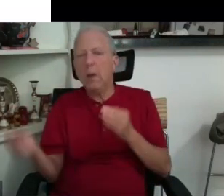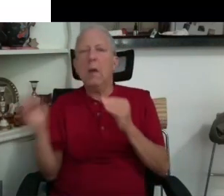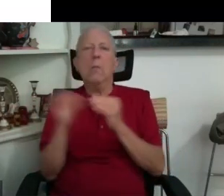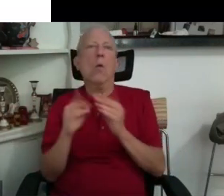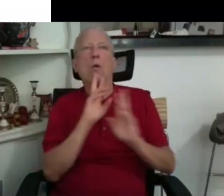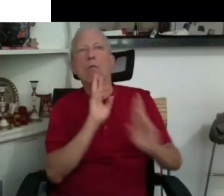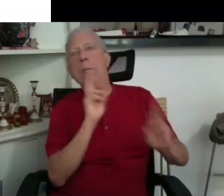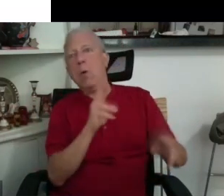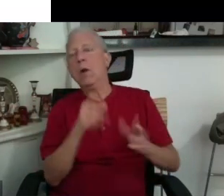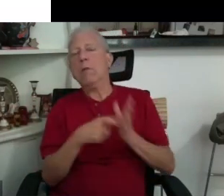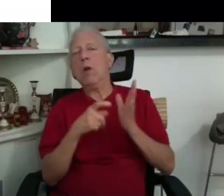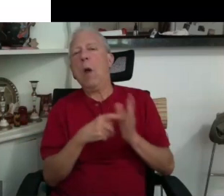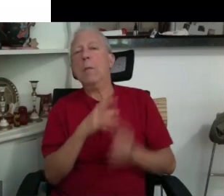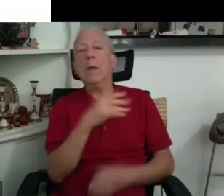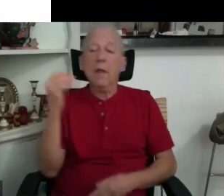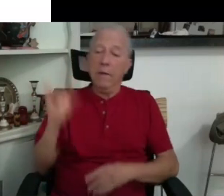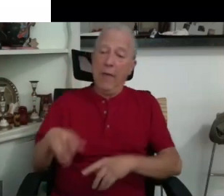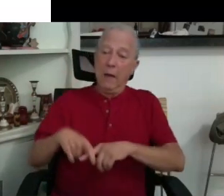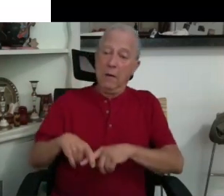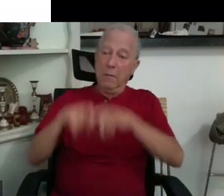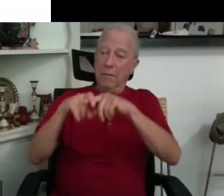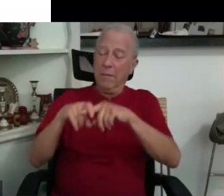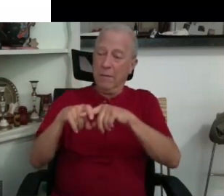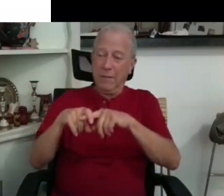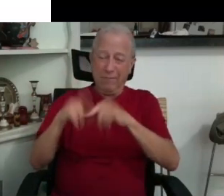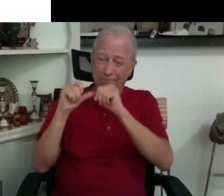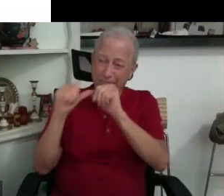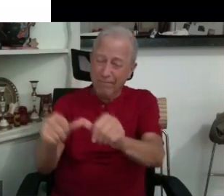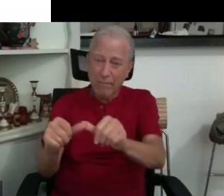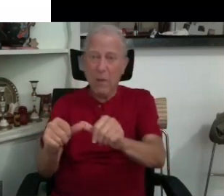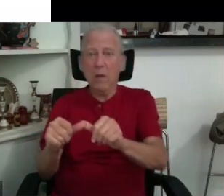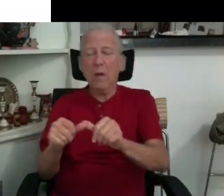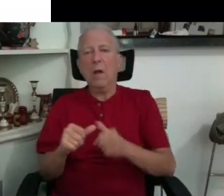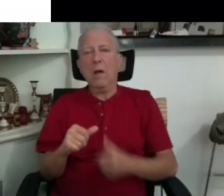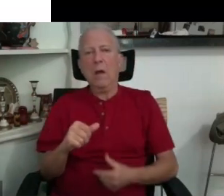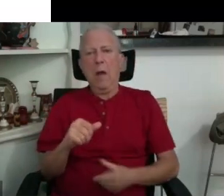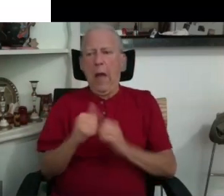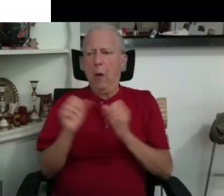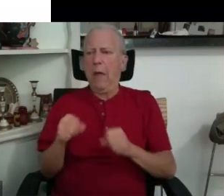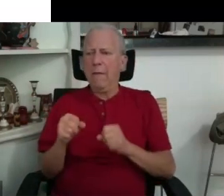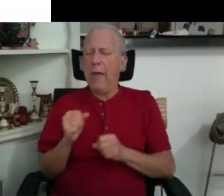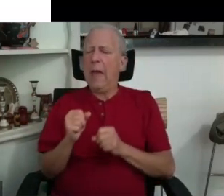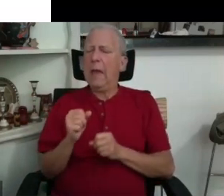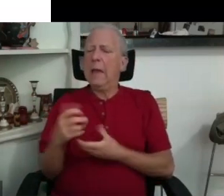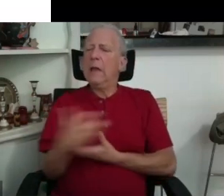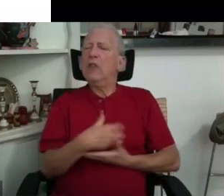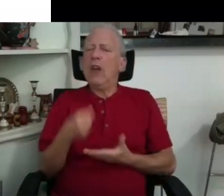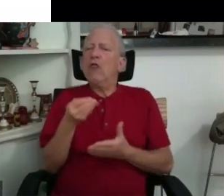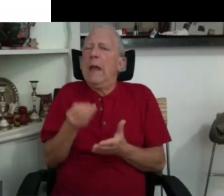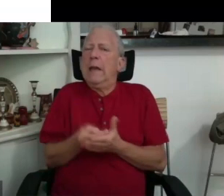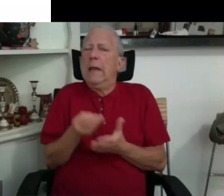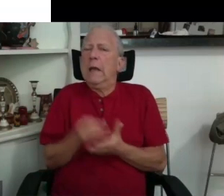requirements. And if the suspension does not lift, there's also a question of how to generate income moving forward,